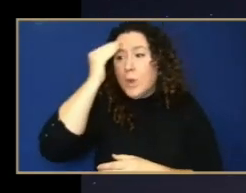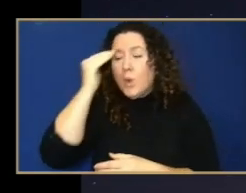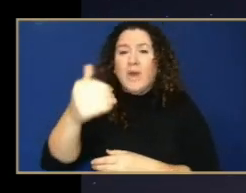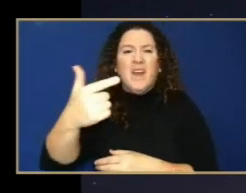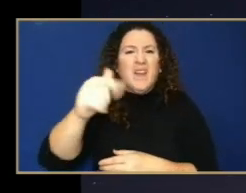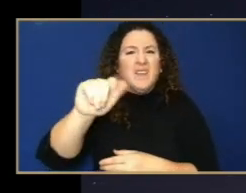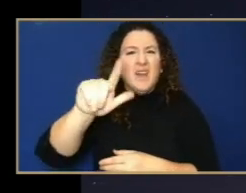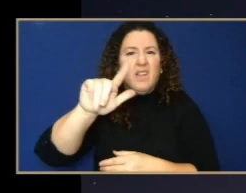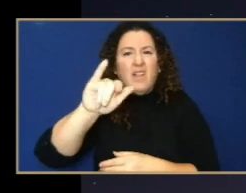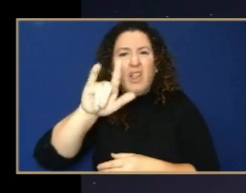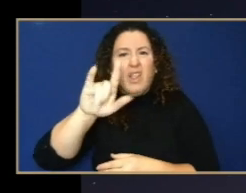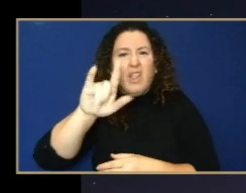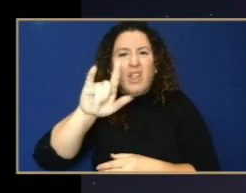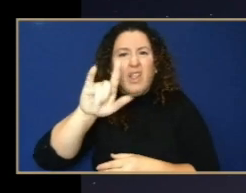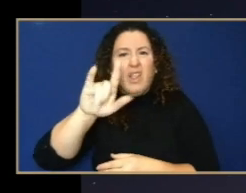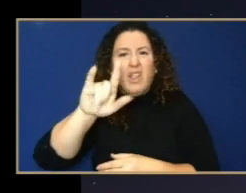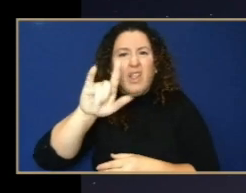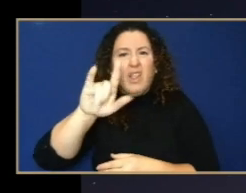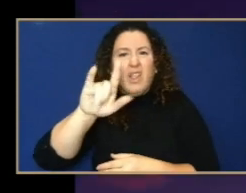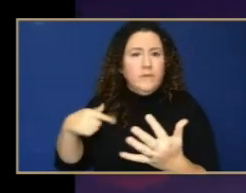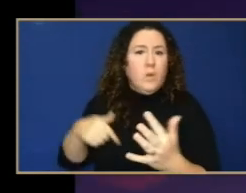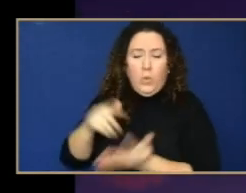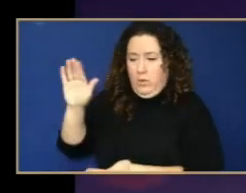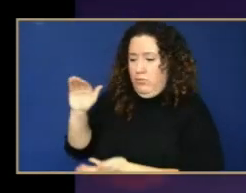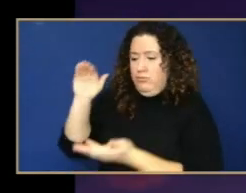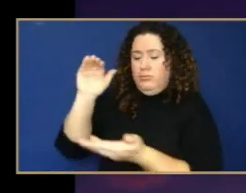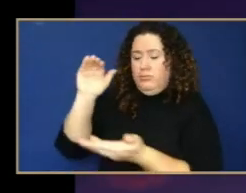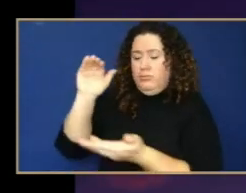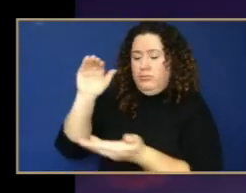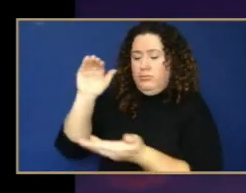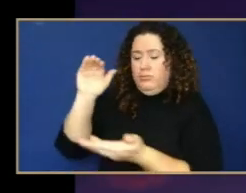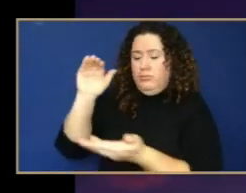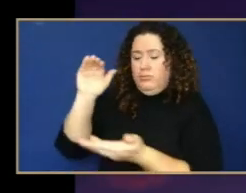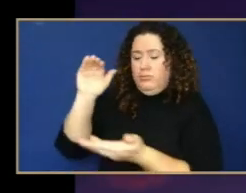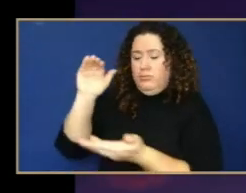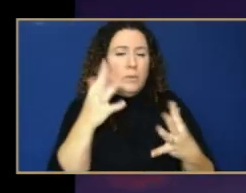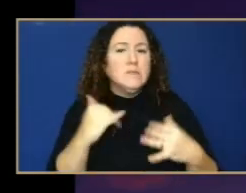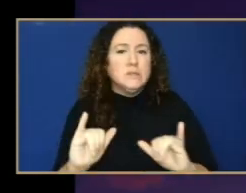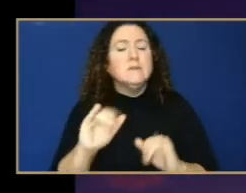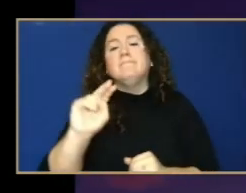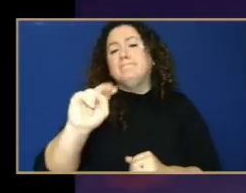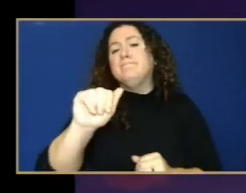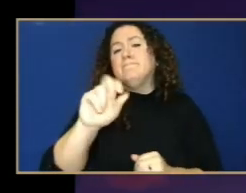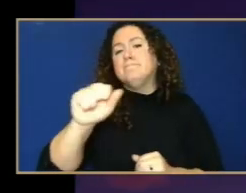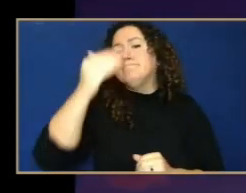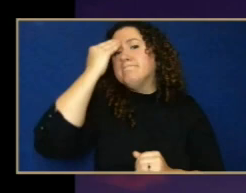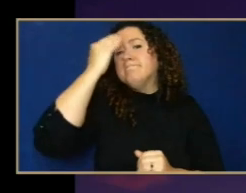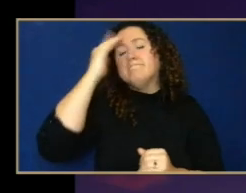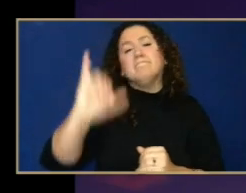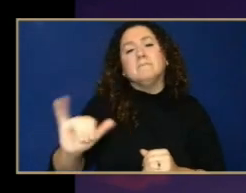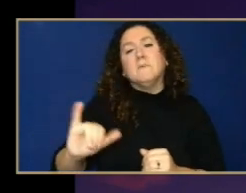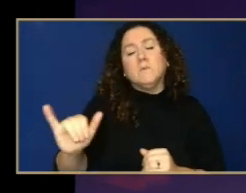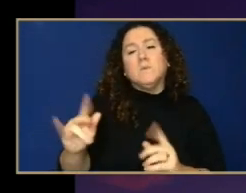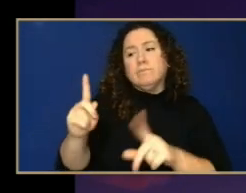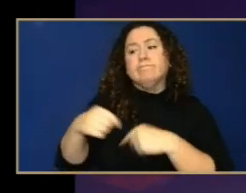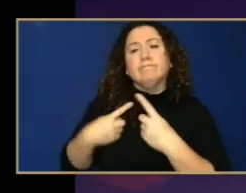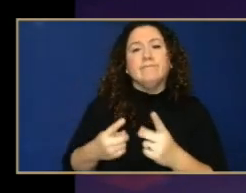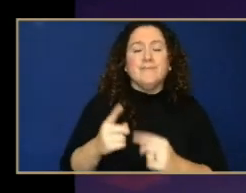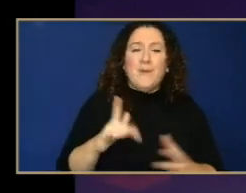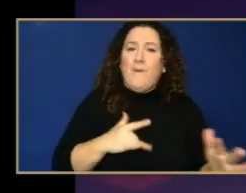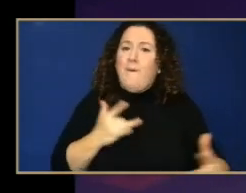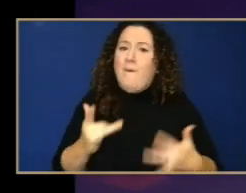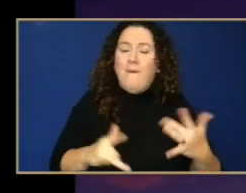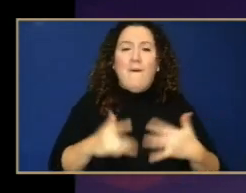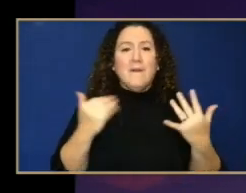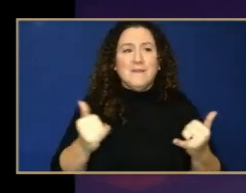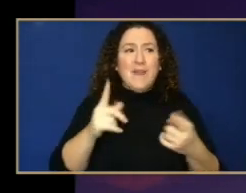of the sky, and we are really excited to share this with everybody else on Earth, and